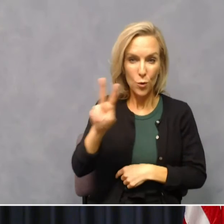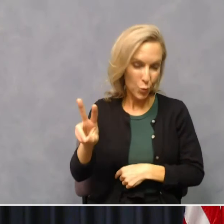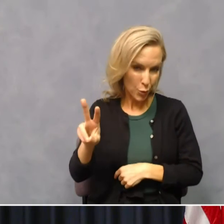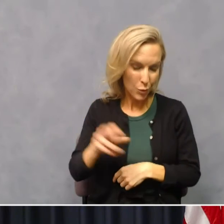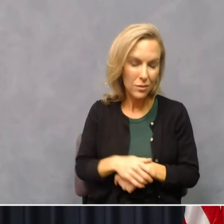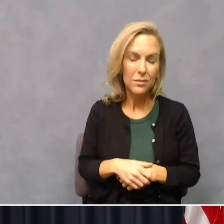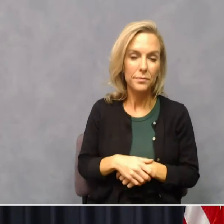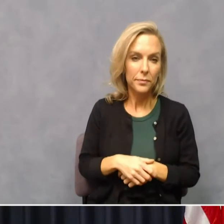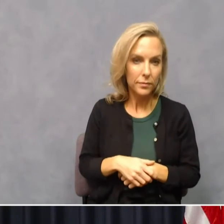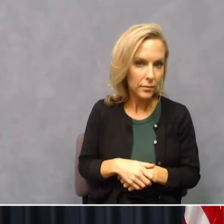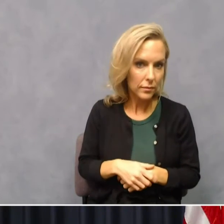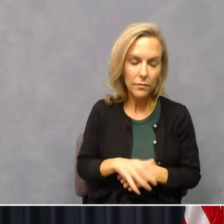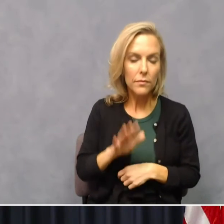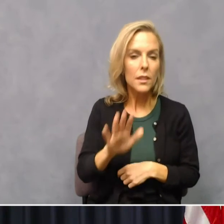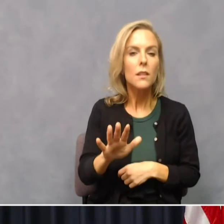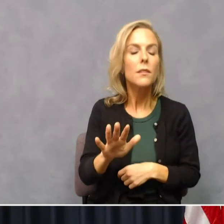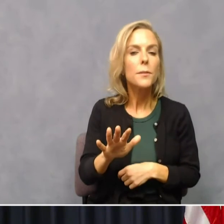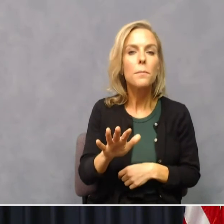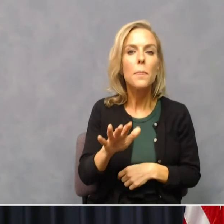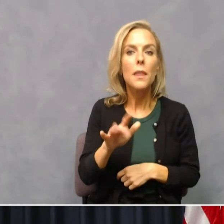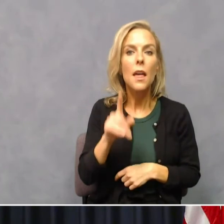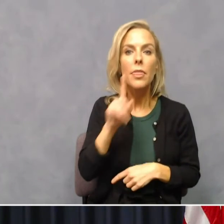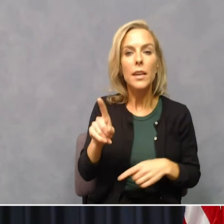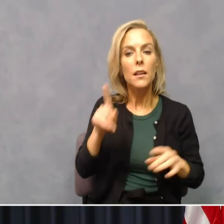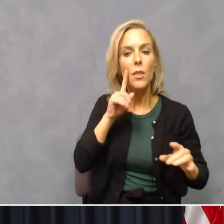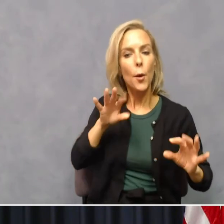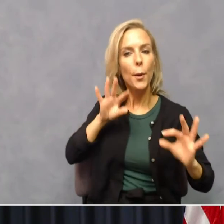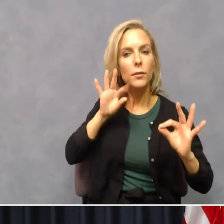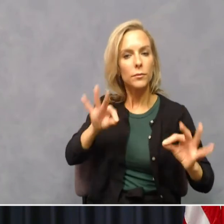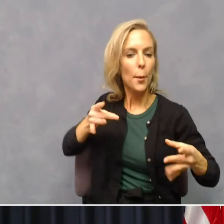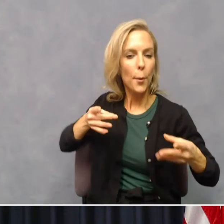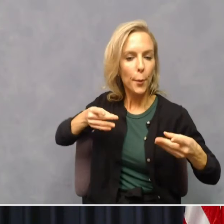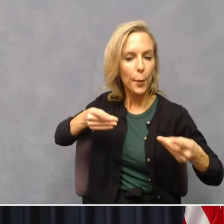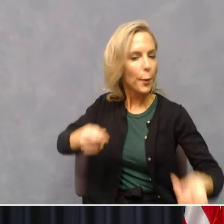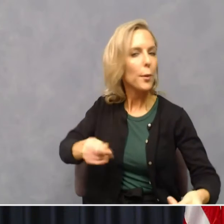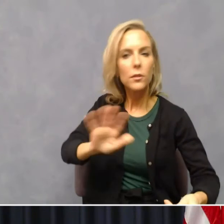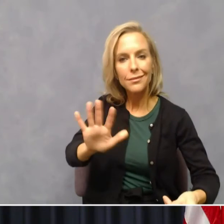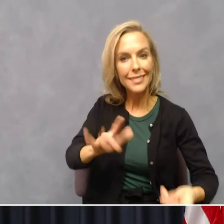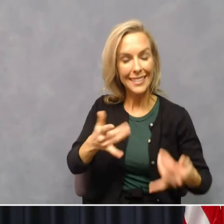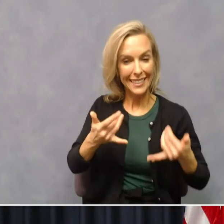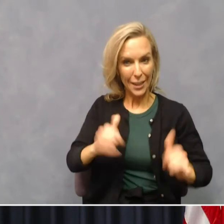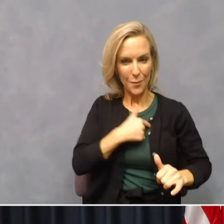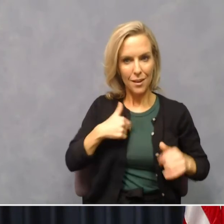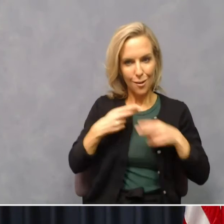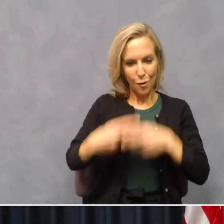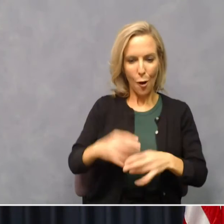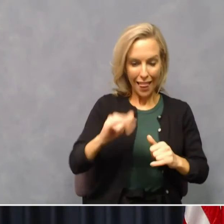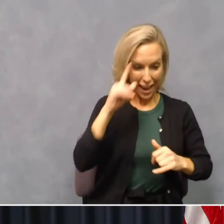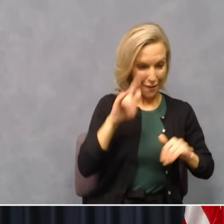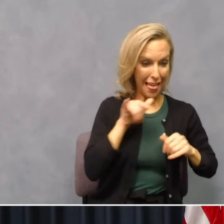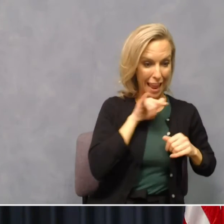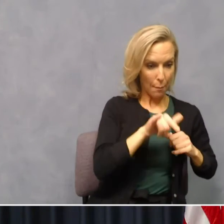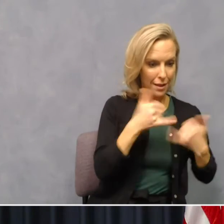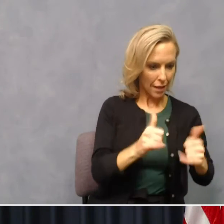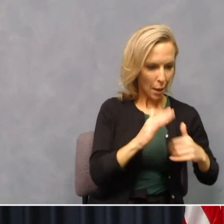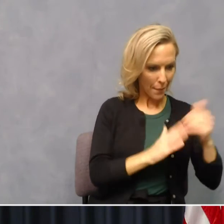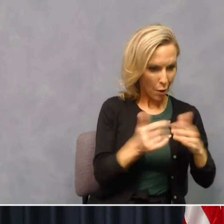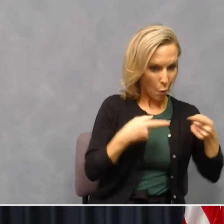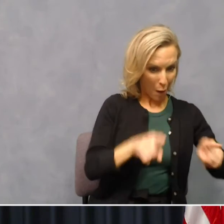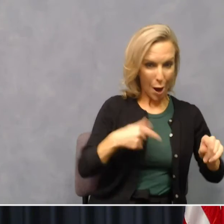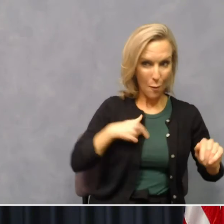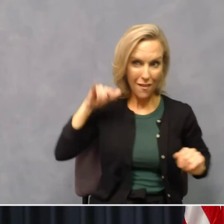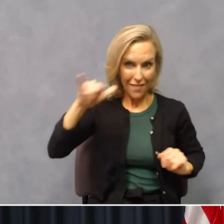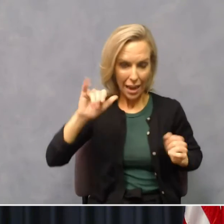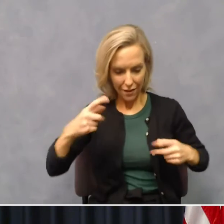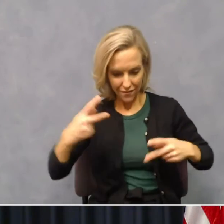it's not going to be clean the entire time. We're building the airplane while we're flying it. I'm sure that there are going to be